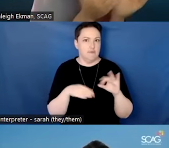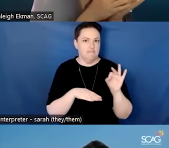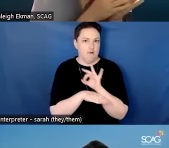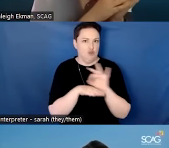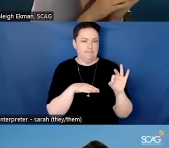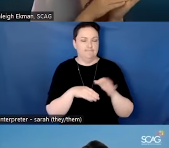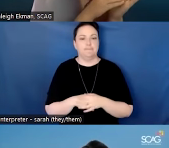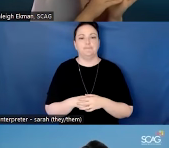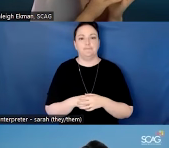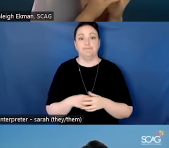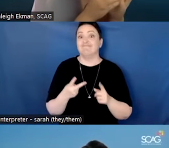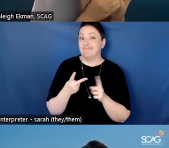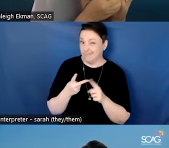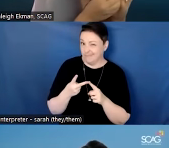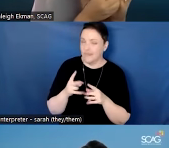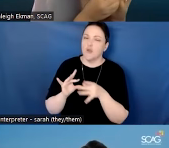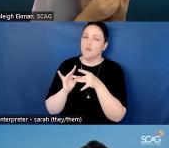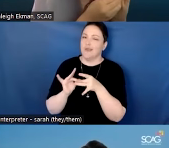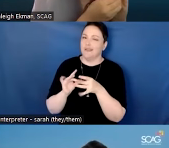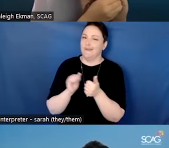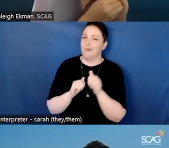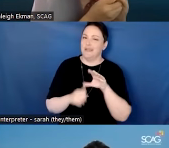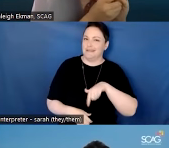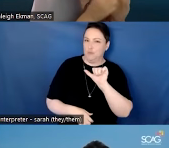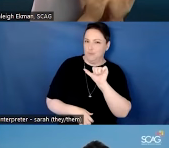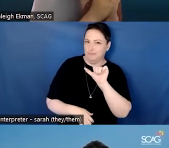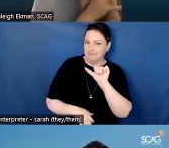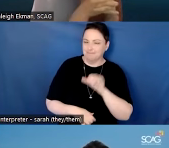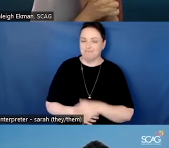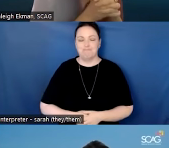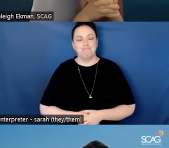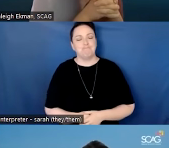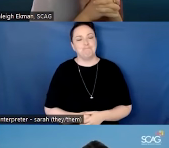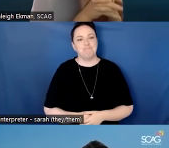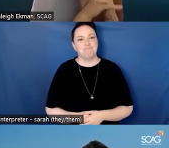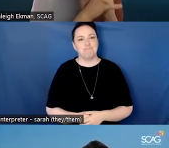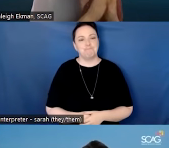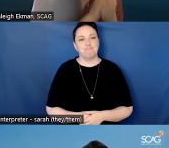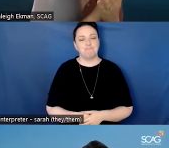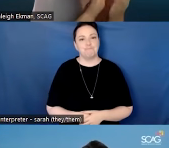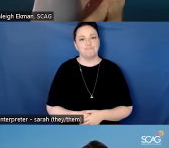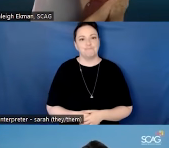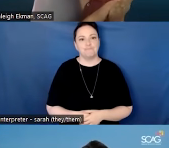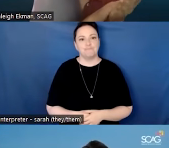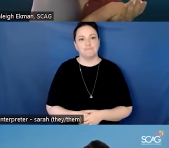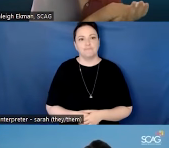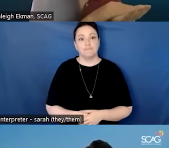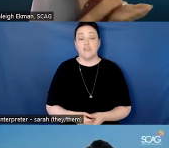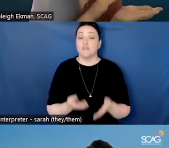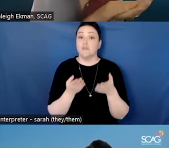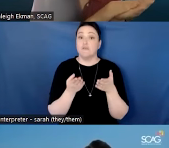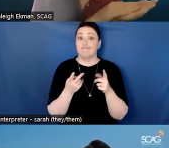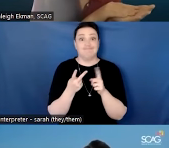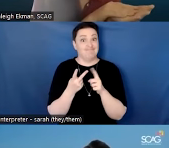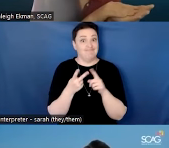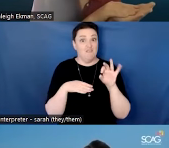is more relevant to our presentation. So this might not be a well-known function, but